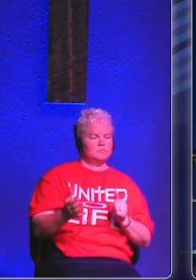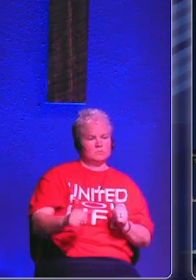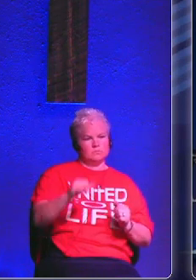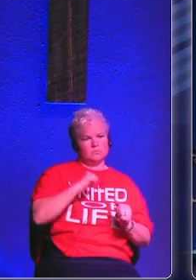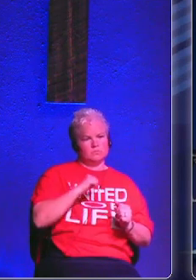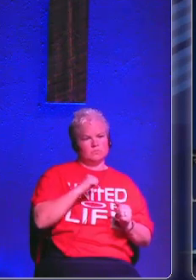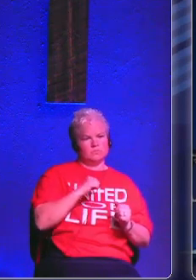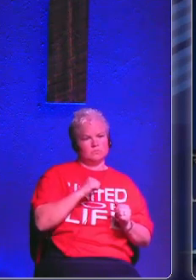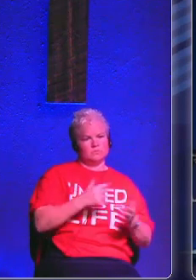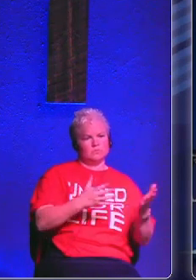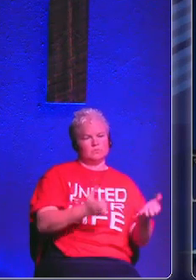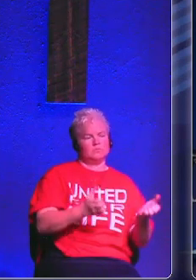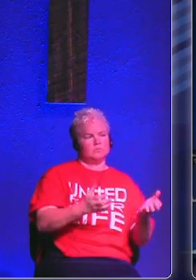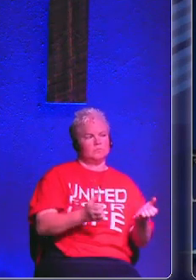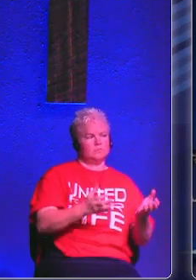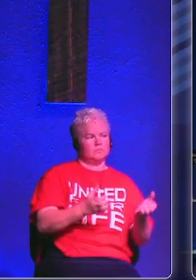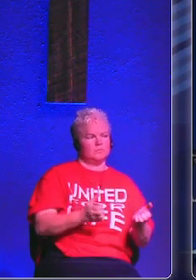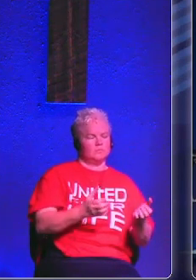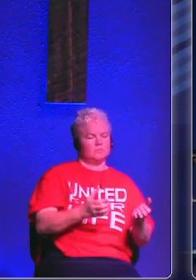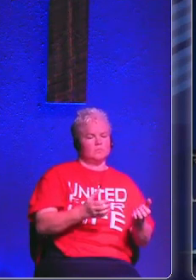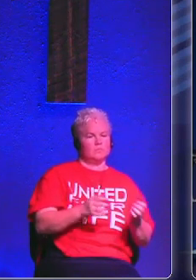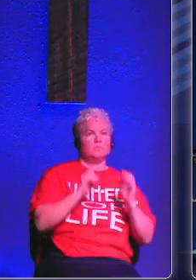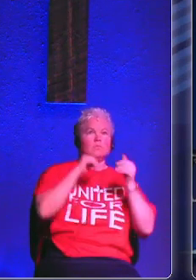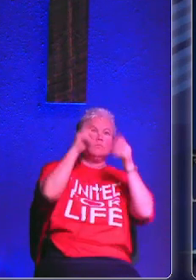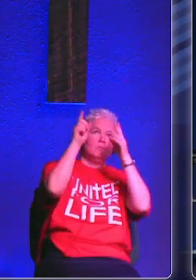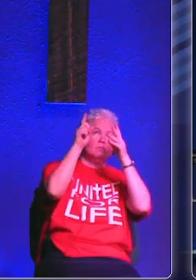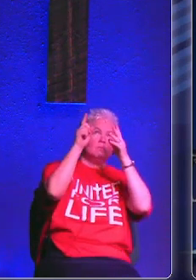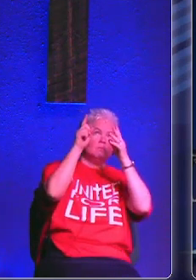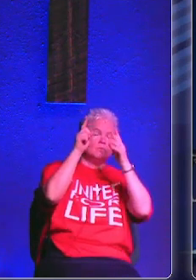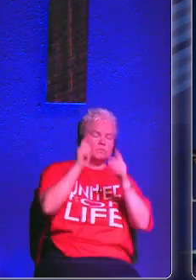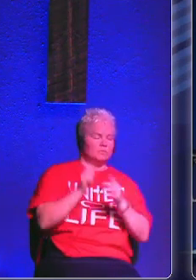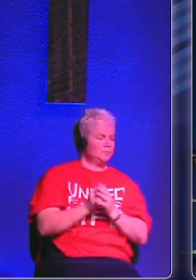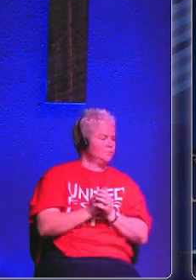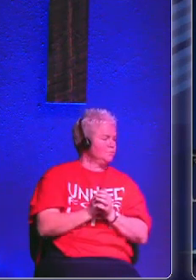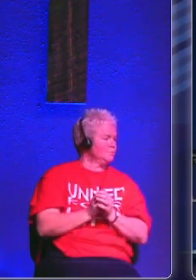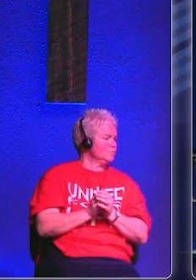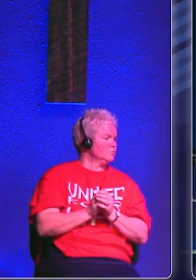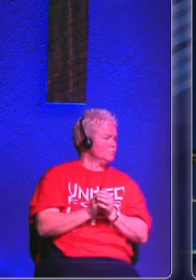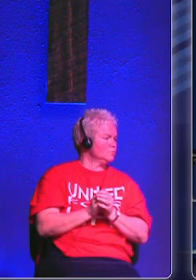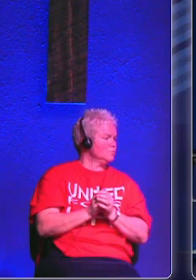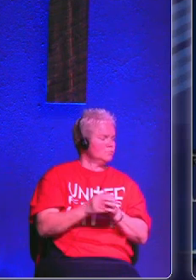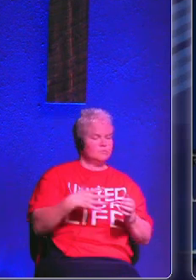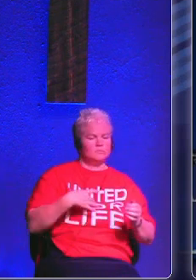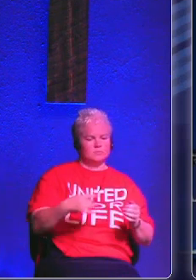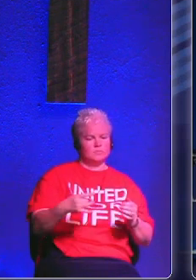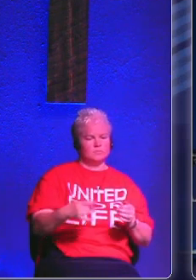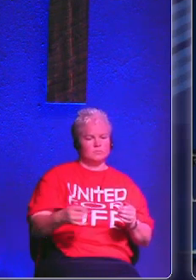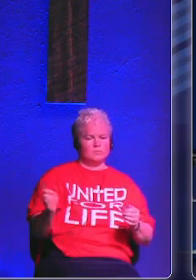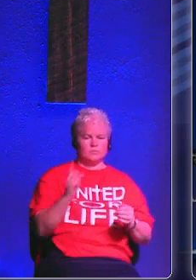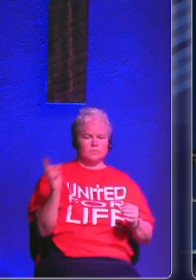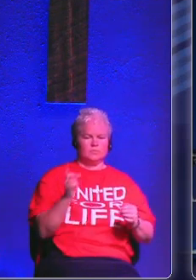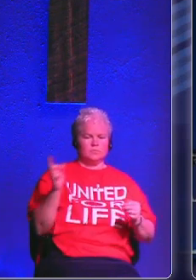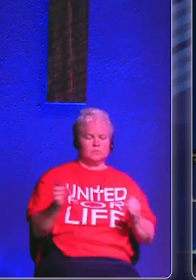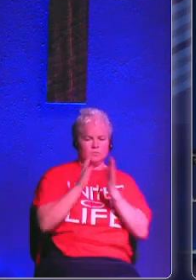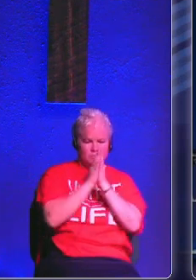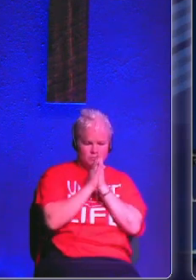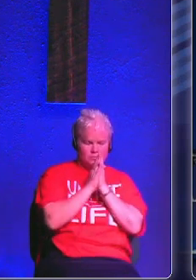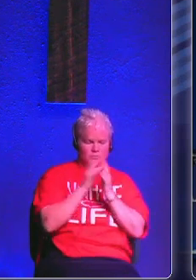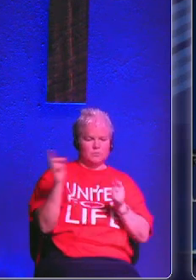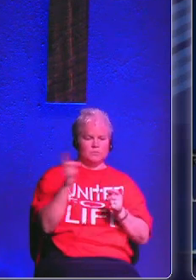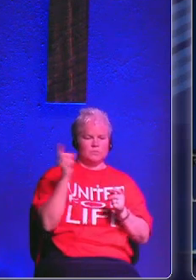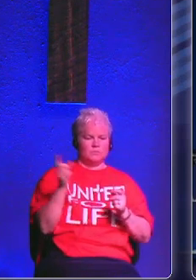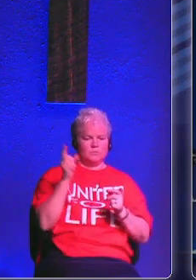from myself because I don't want myself. I want you. Like I always pray and I always